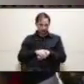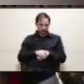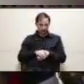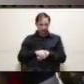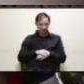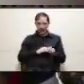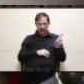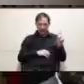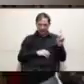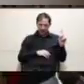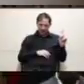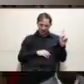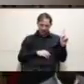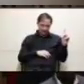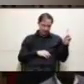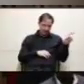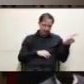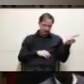I know.